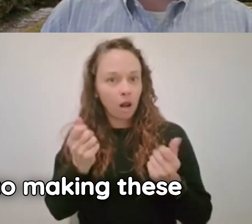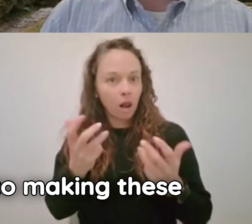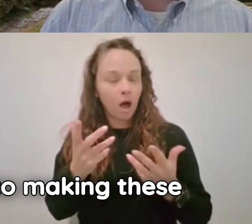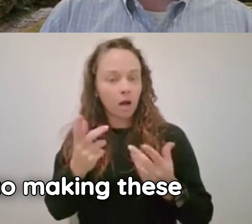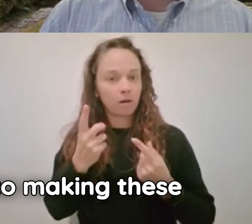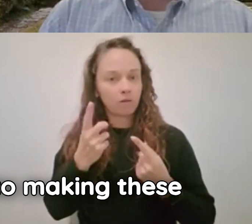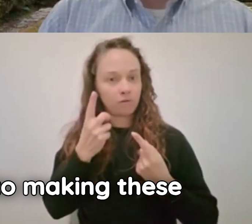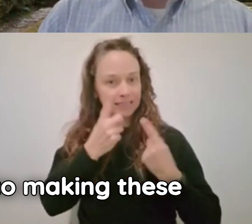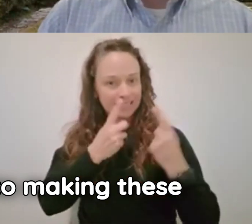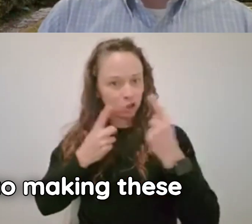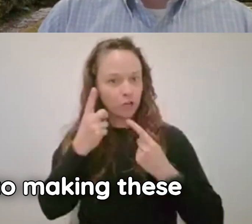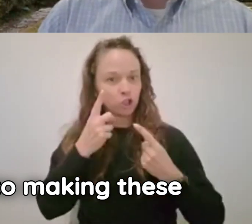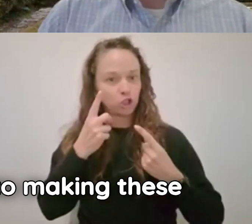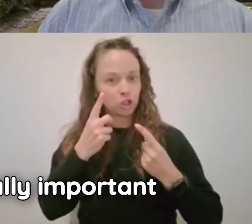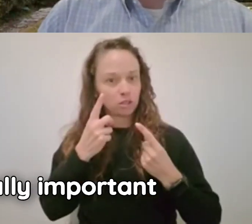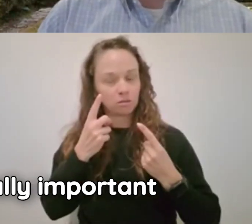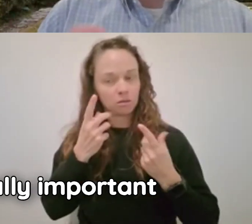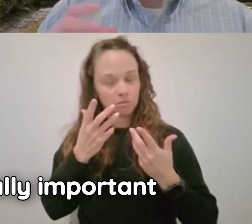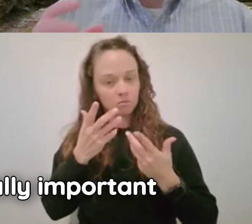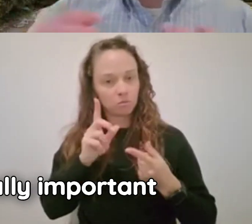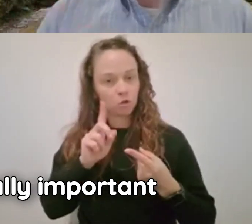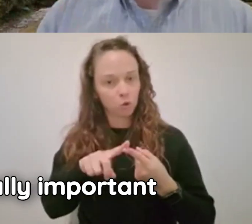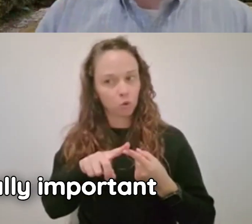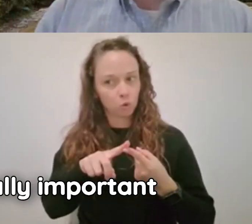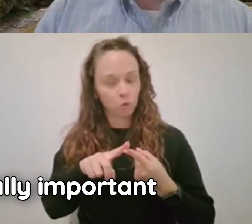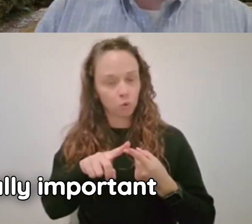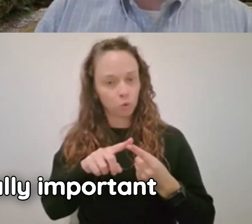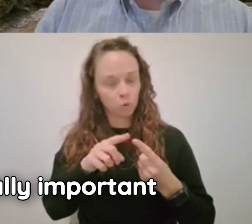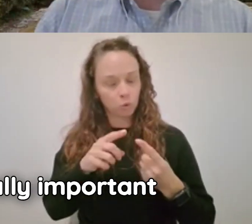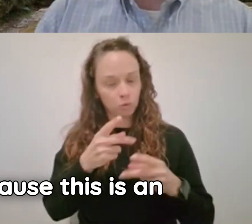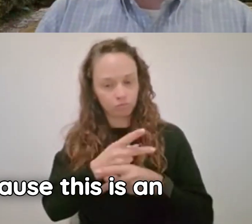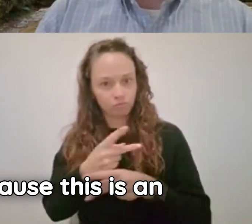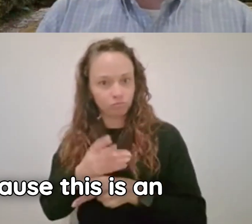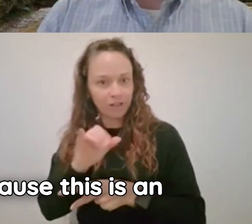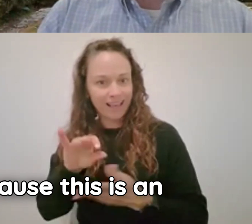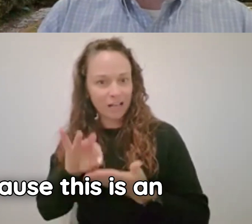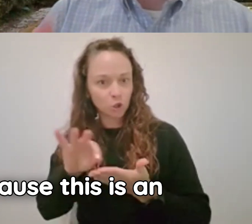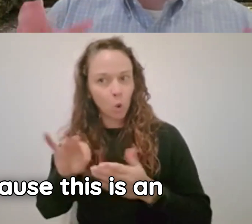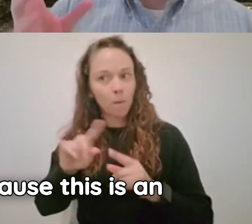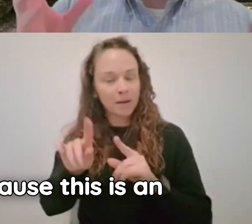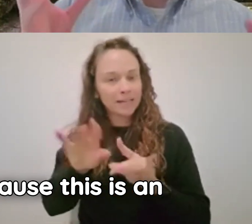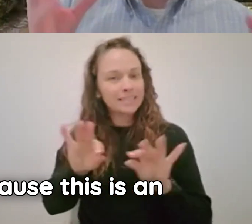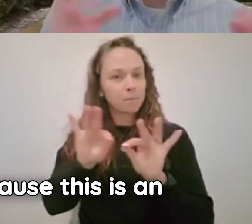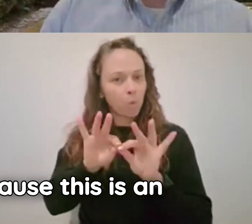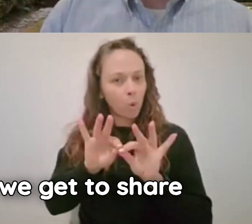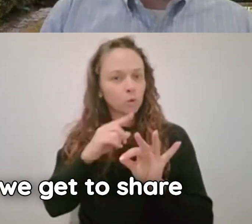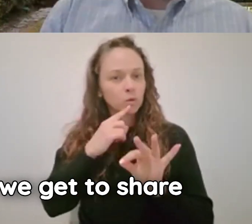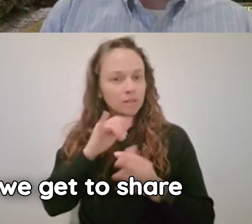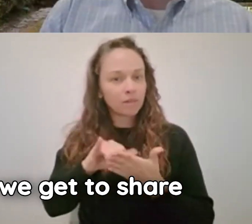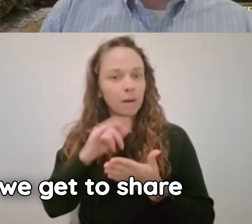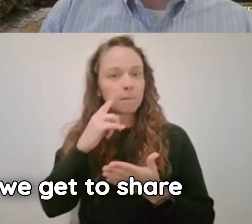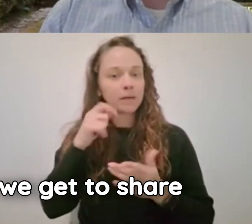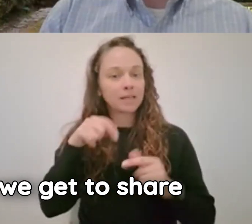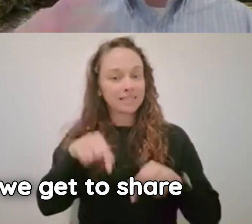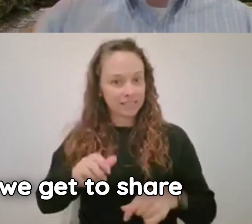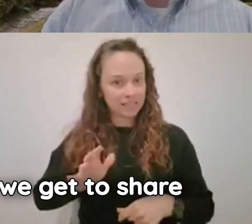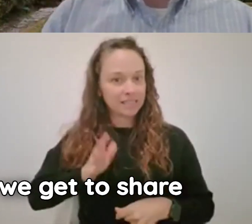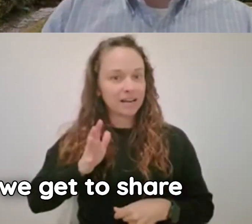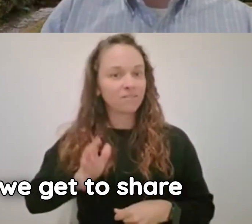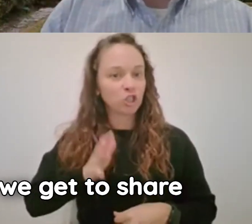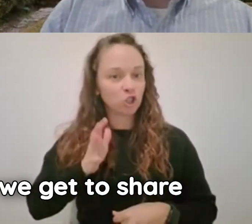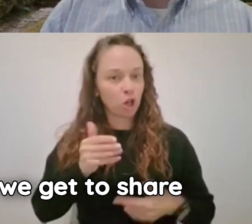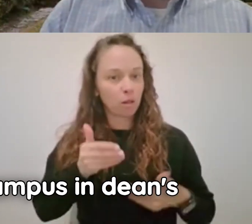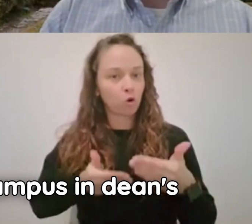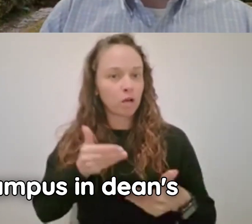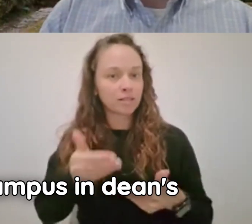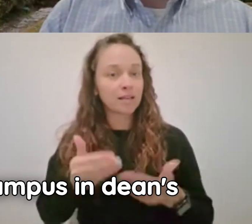considerations that go into making these scores. But I feel it's really important to put that in there because this is an official process. And now